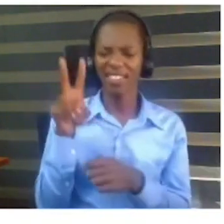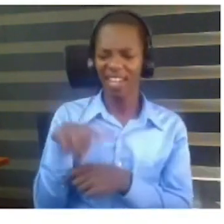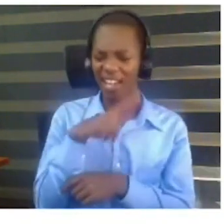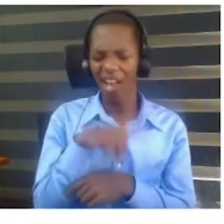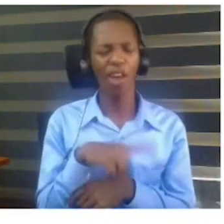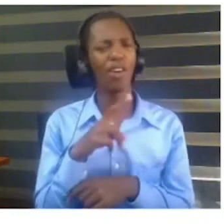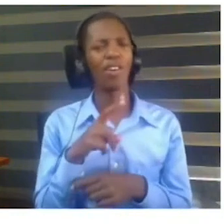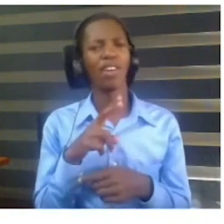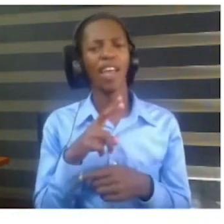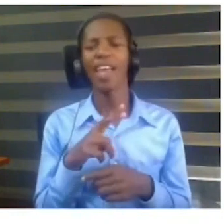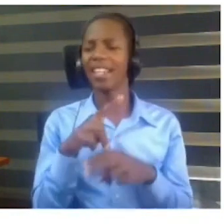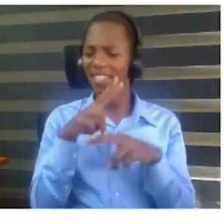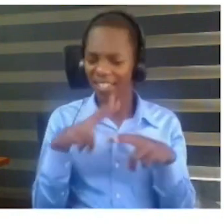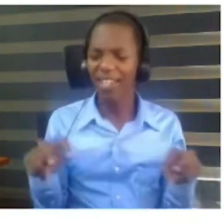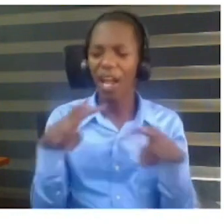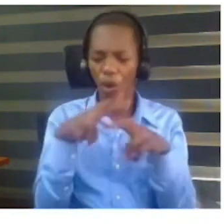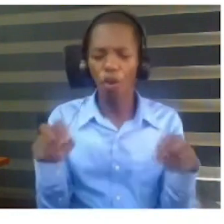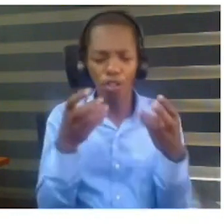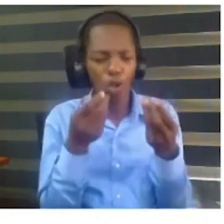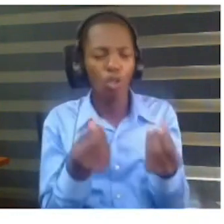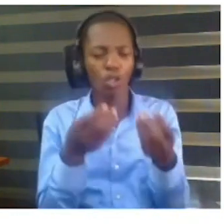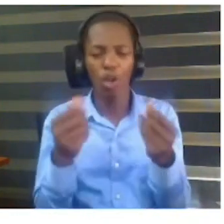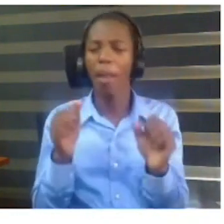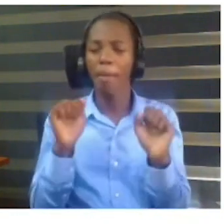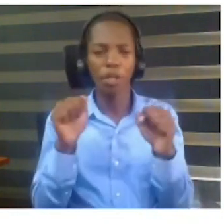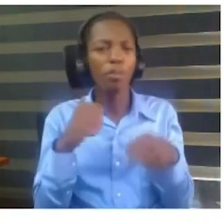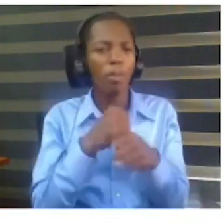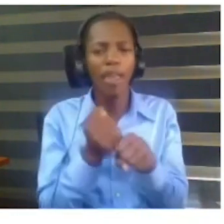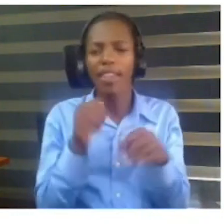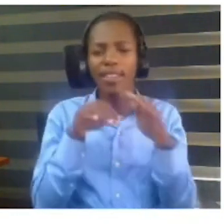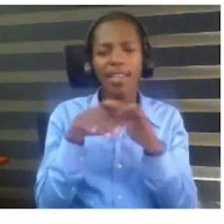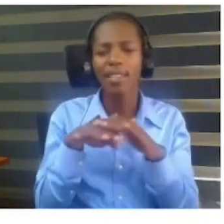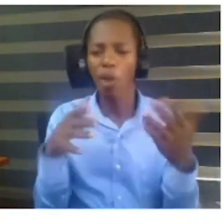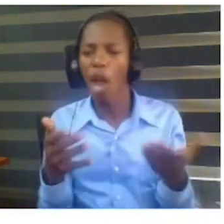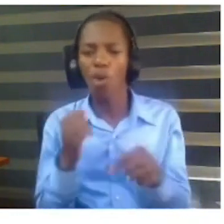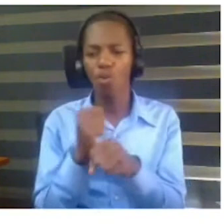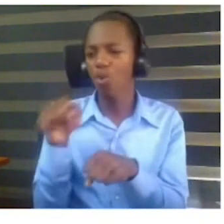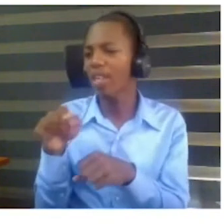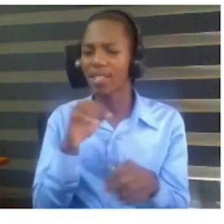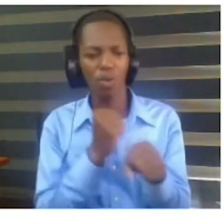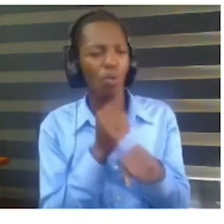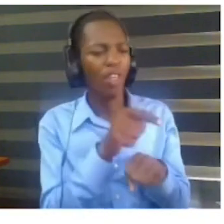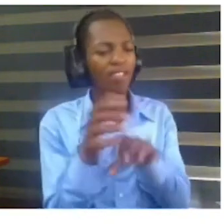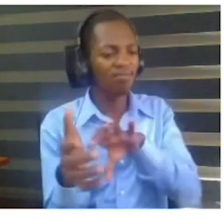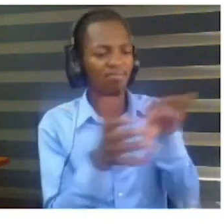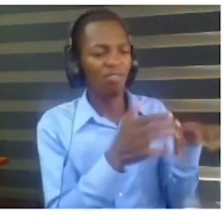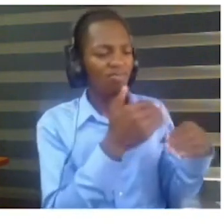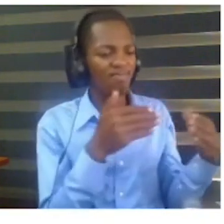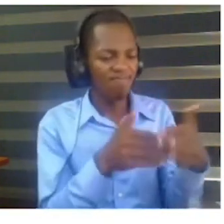out, how can we make this accessible? Okay, let's do that. Let's remove these barriers.